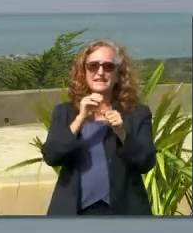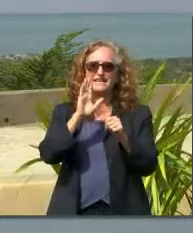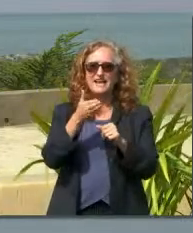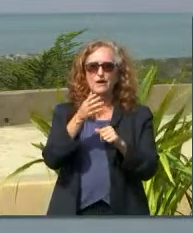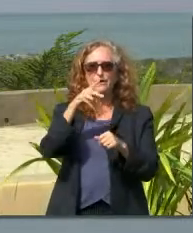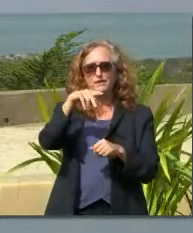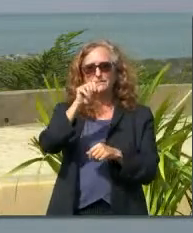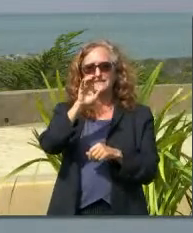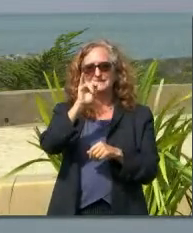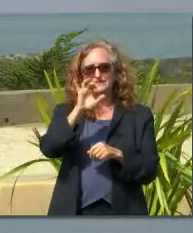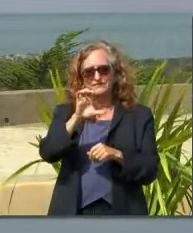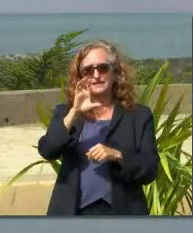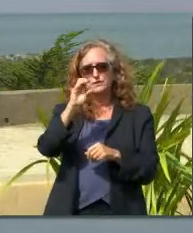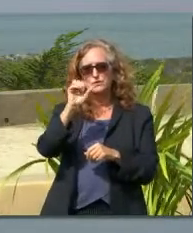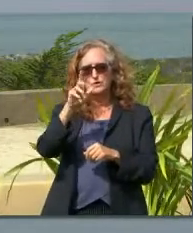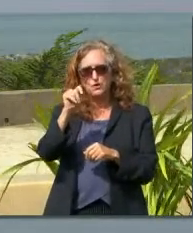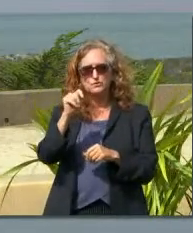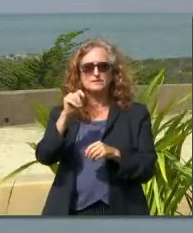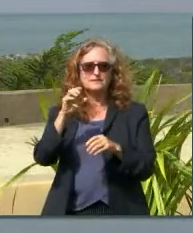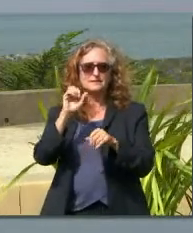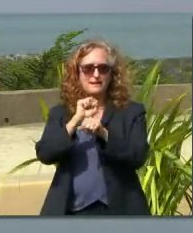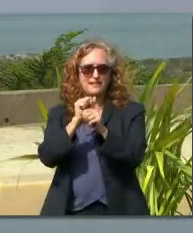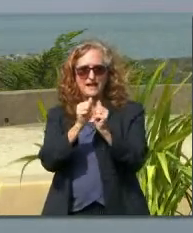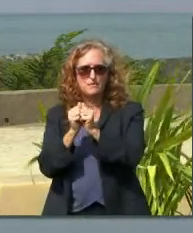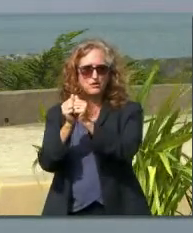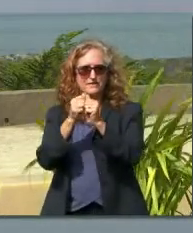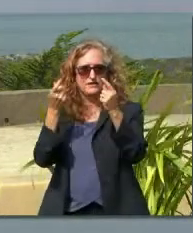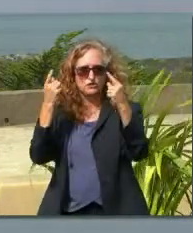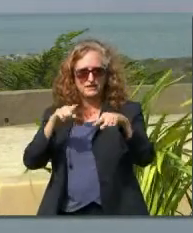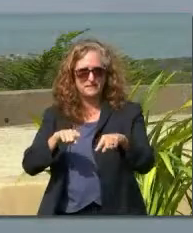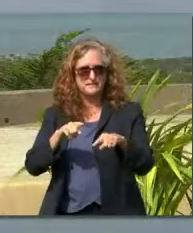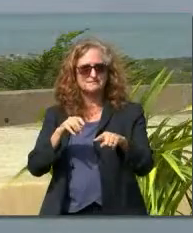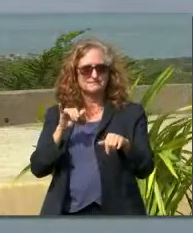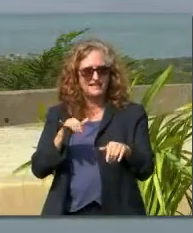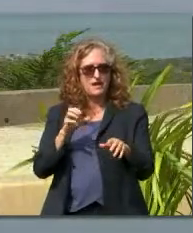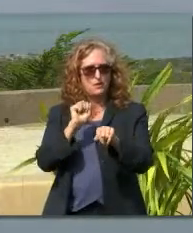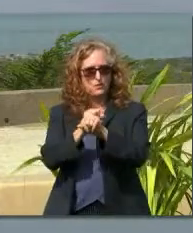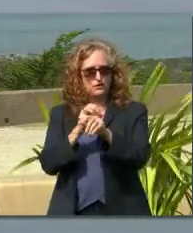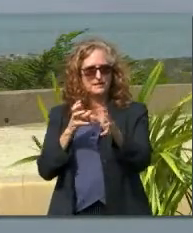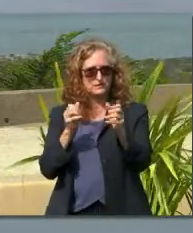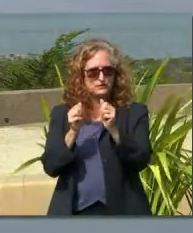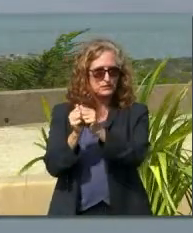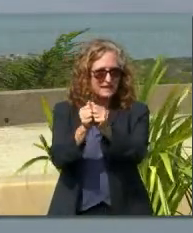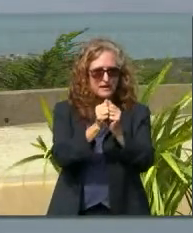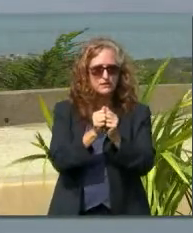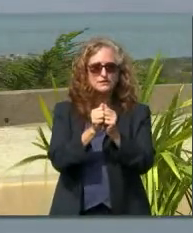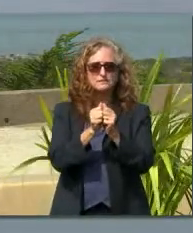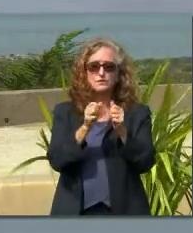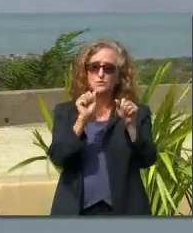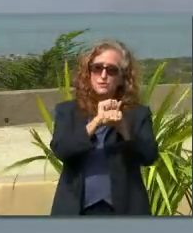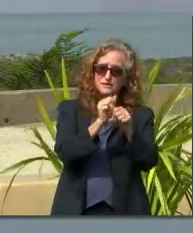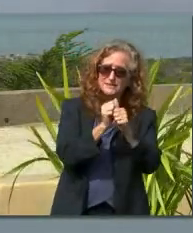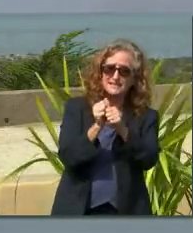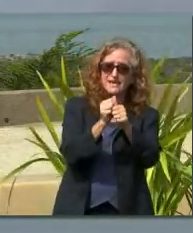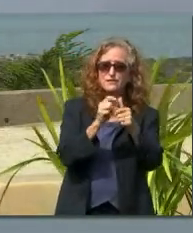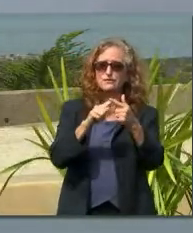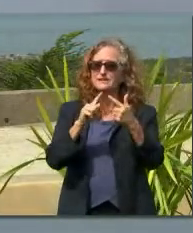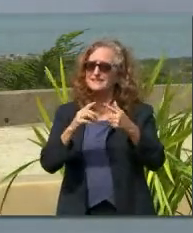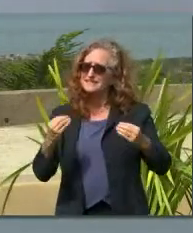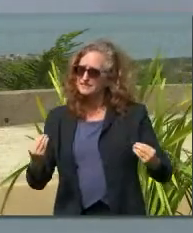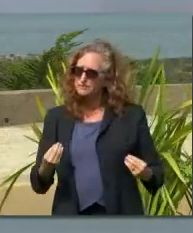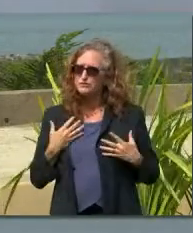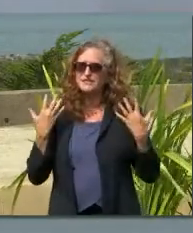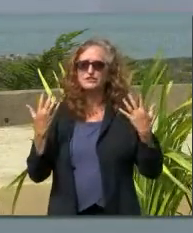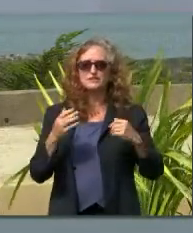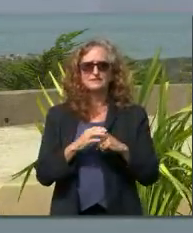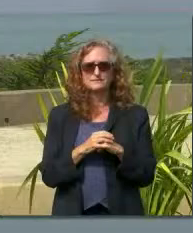2016 Pacific Coast Collaborative Agreement. And that is collaboration, inspiration. The